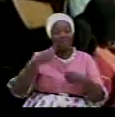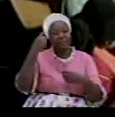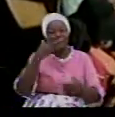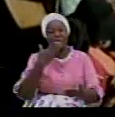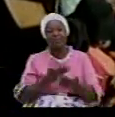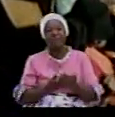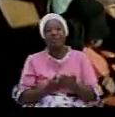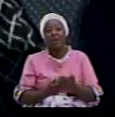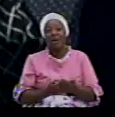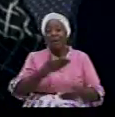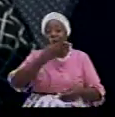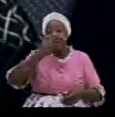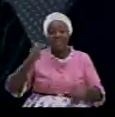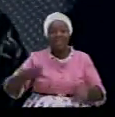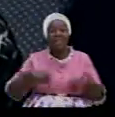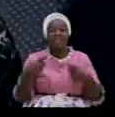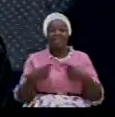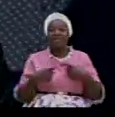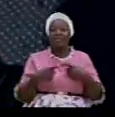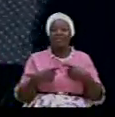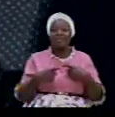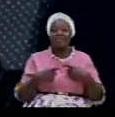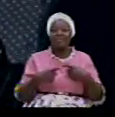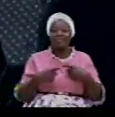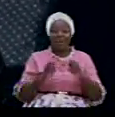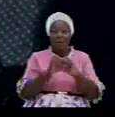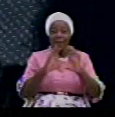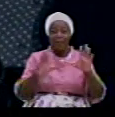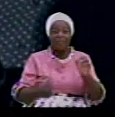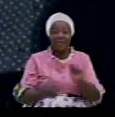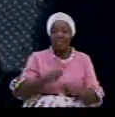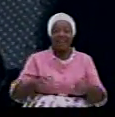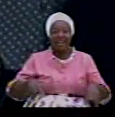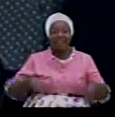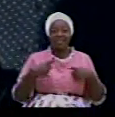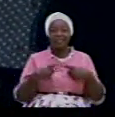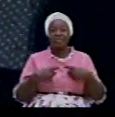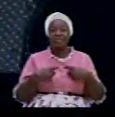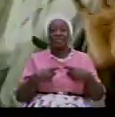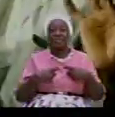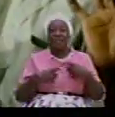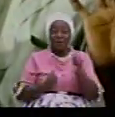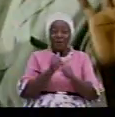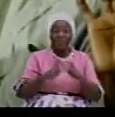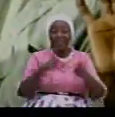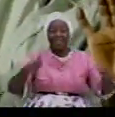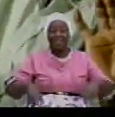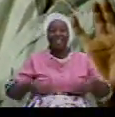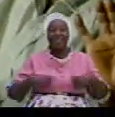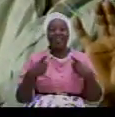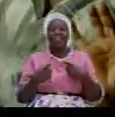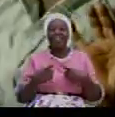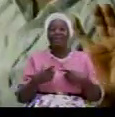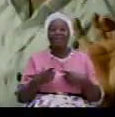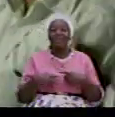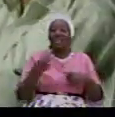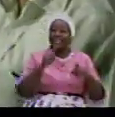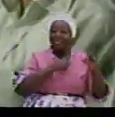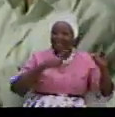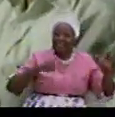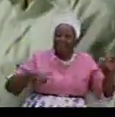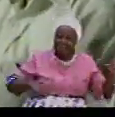Better life. Brighter life. Bigger life. The Lord